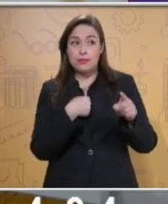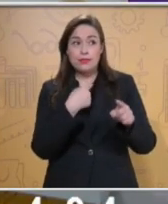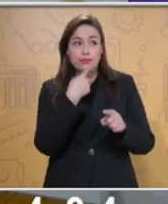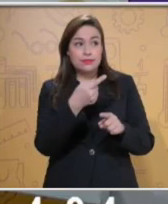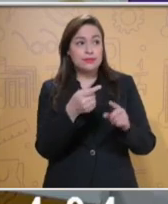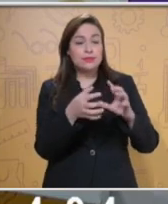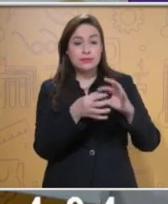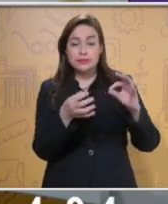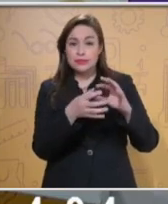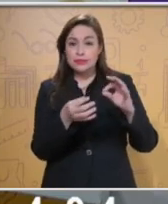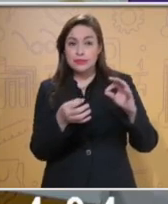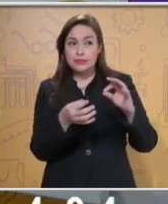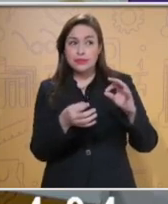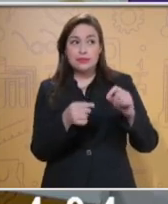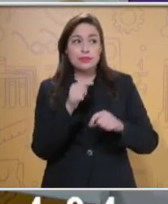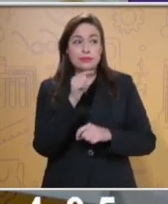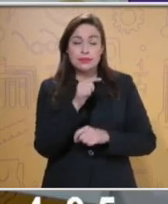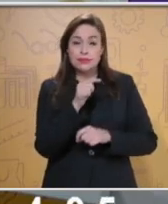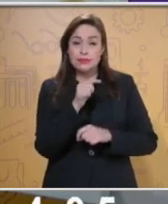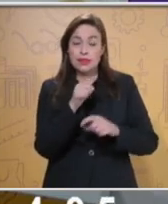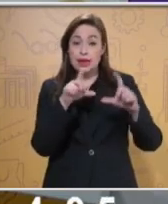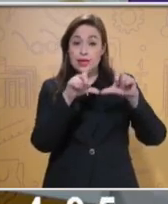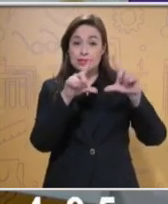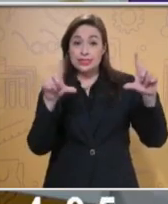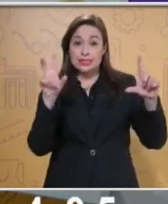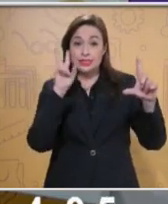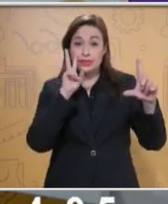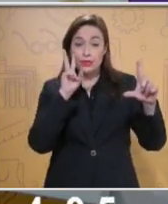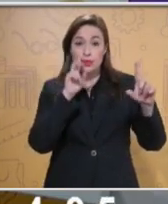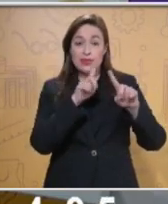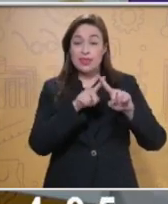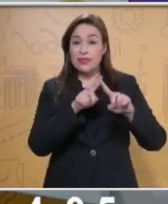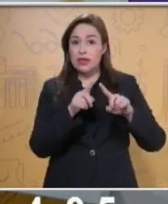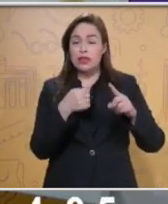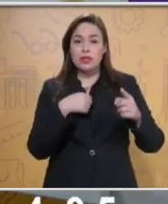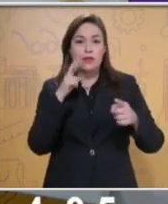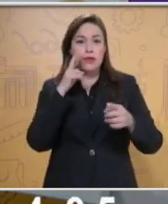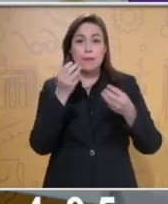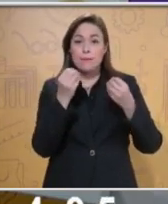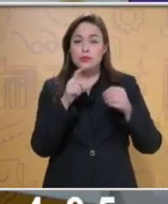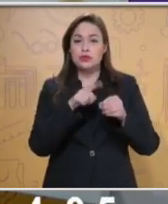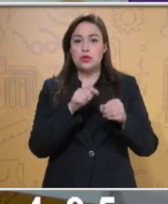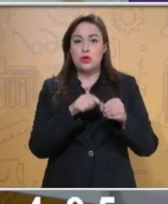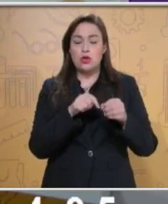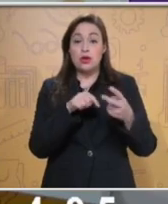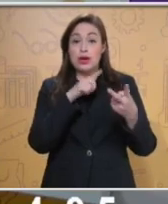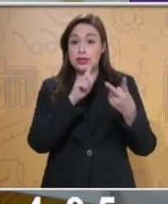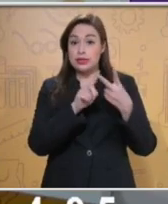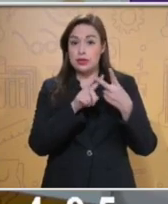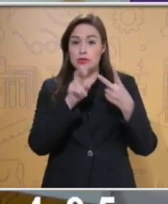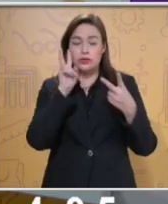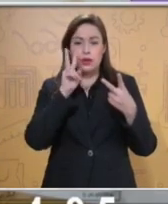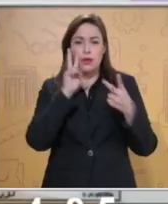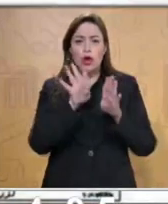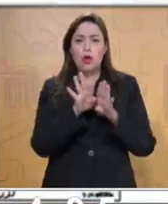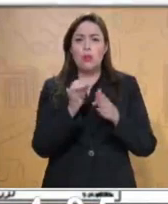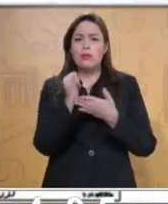blonding. In that comic strip, you can find a lot of color. In the second one, we have an image